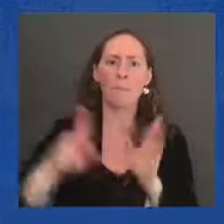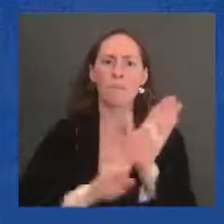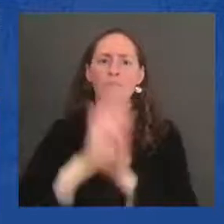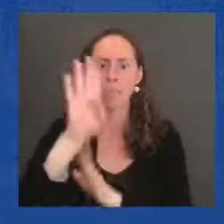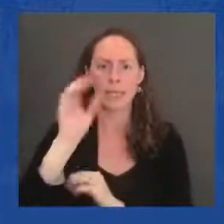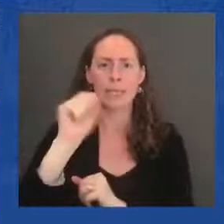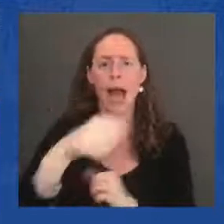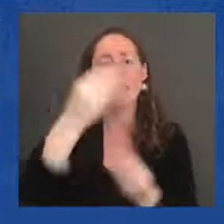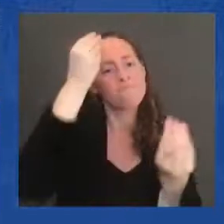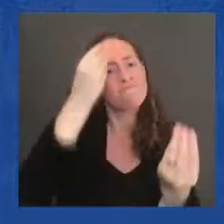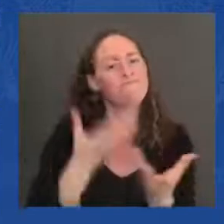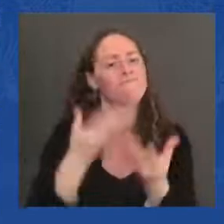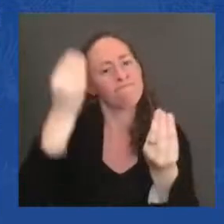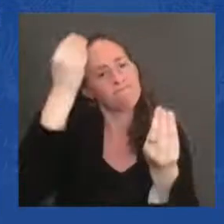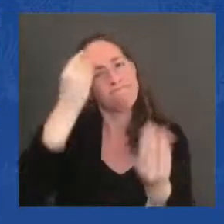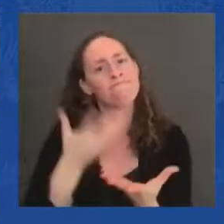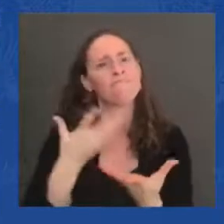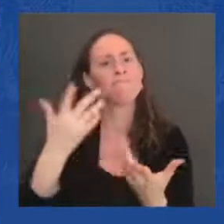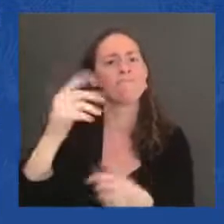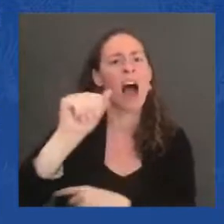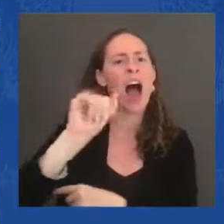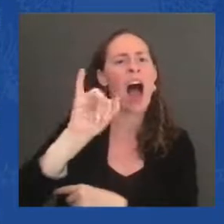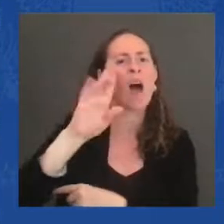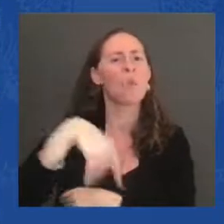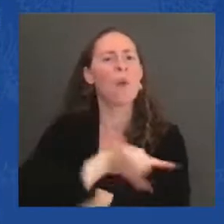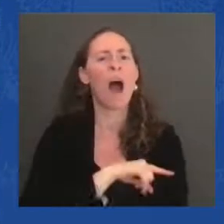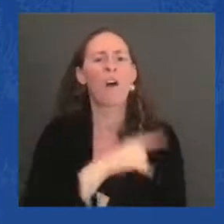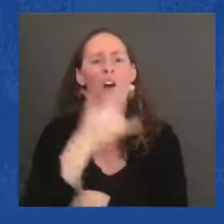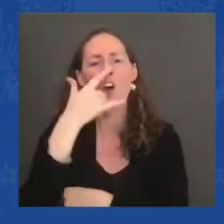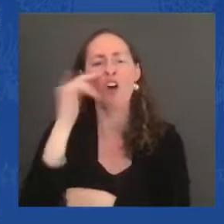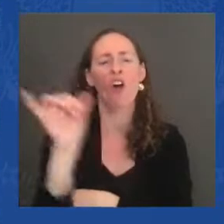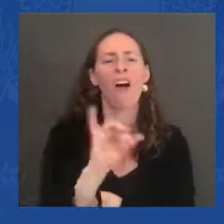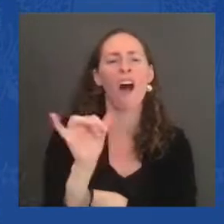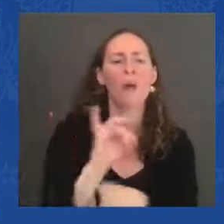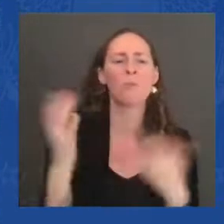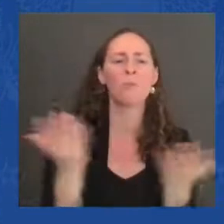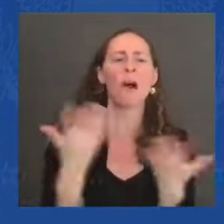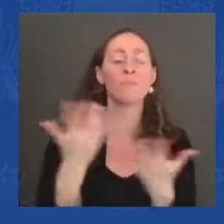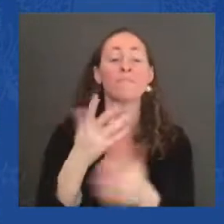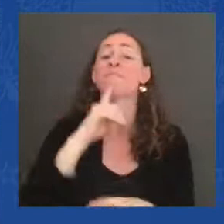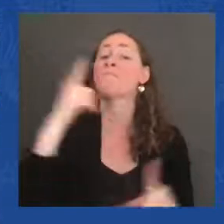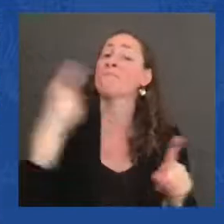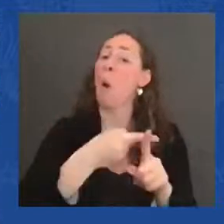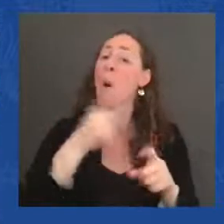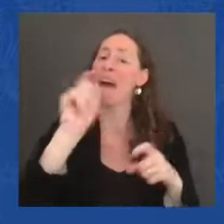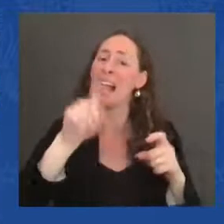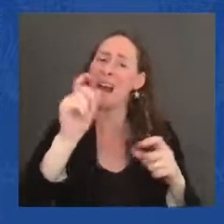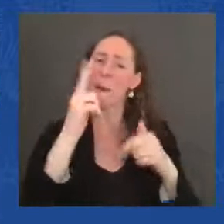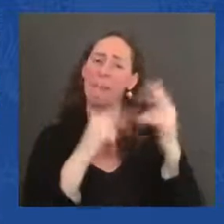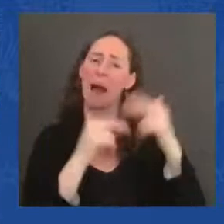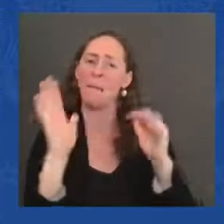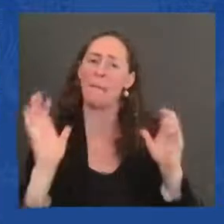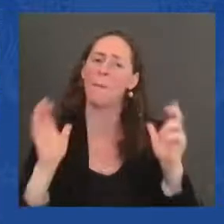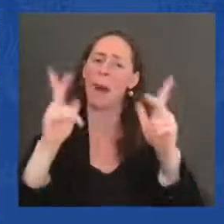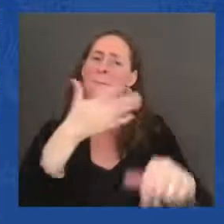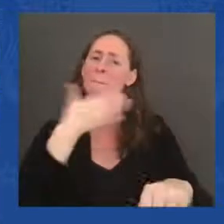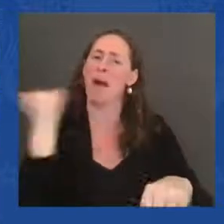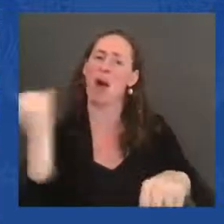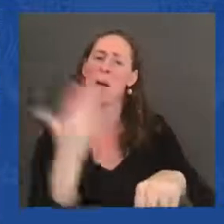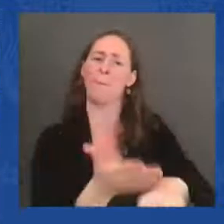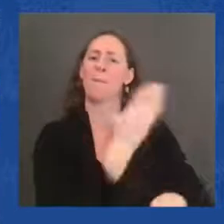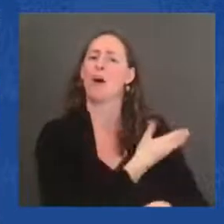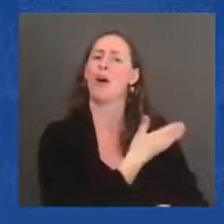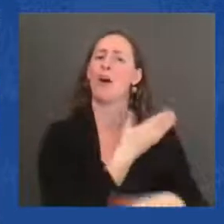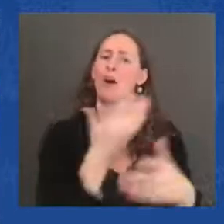all this began to come apart. And so we have a proposal, and by the